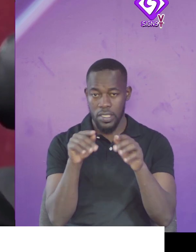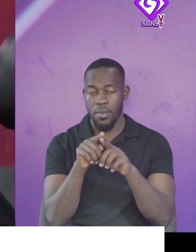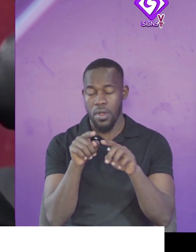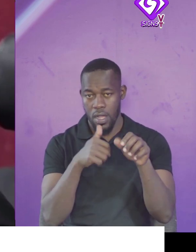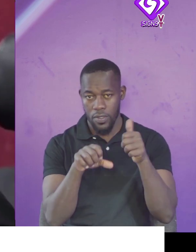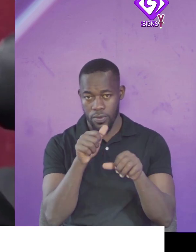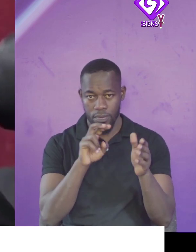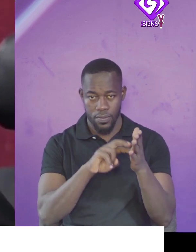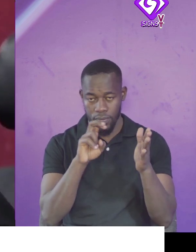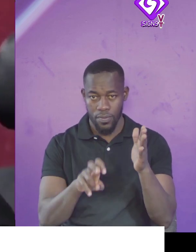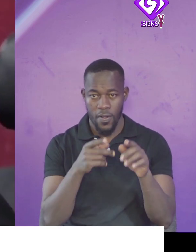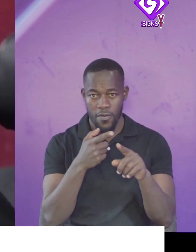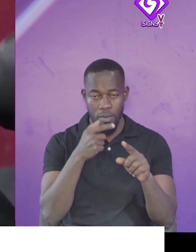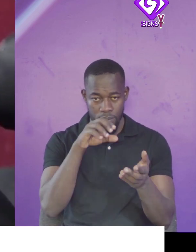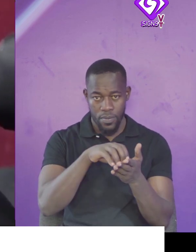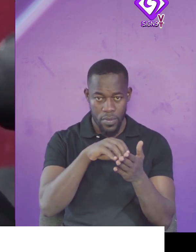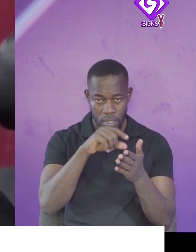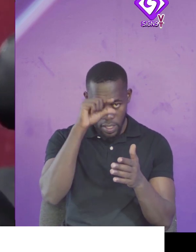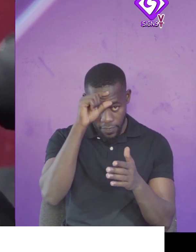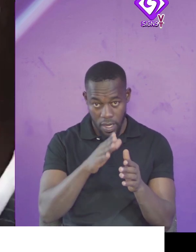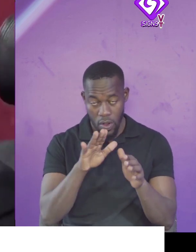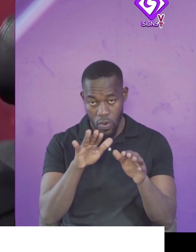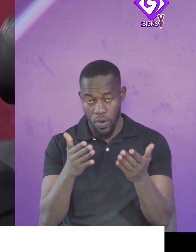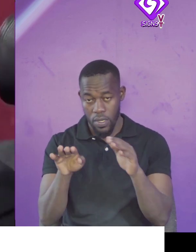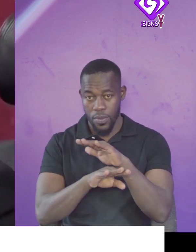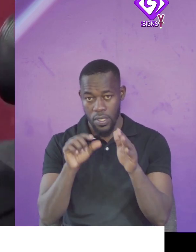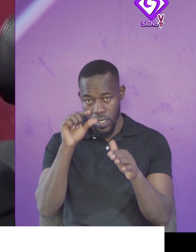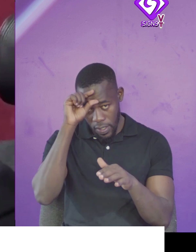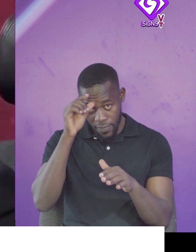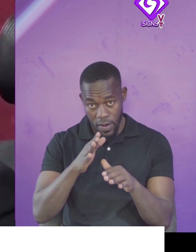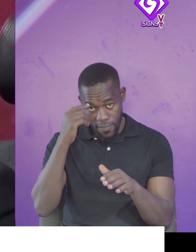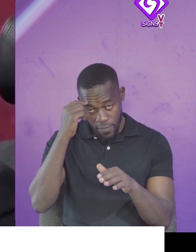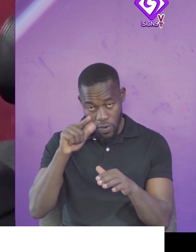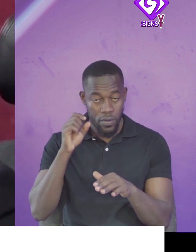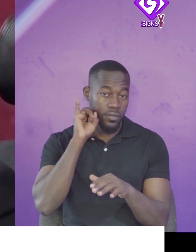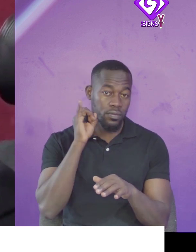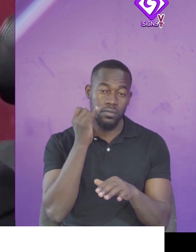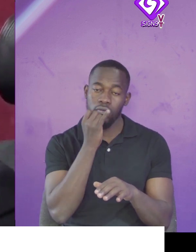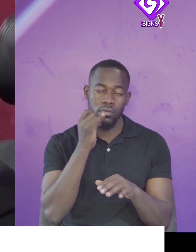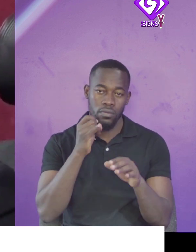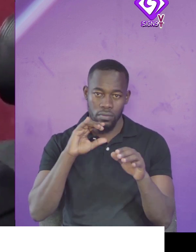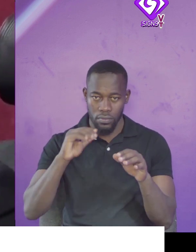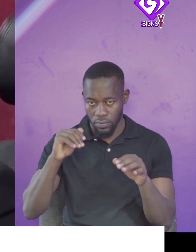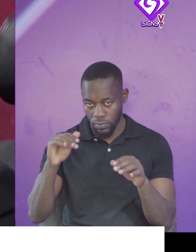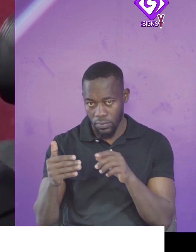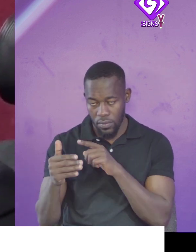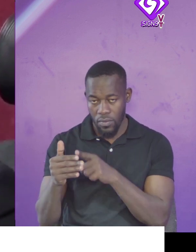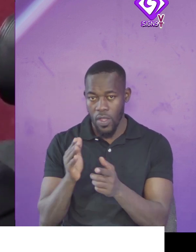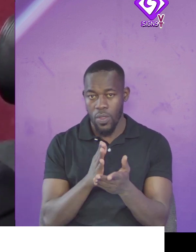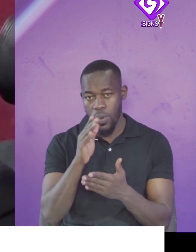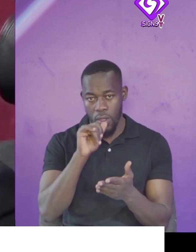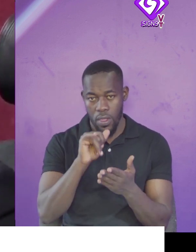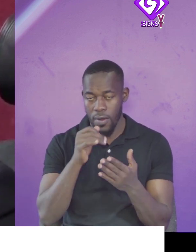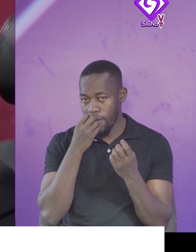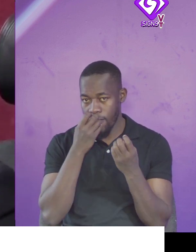their positions as governor and deputy governor of Isiolo County. In the absence of such formal notification, the fourth respondent asserts